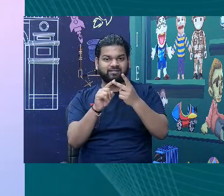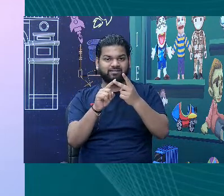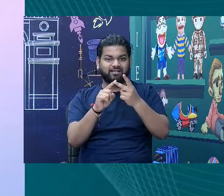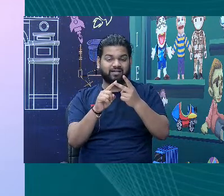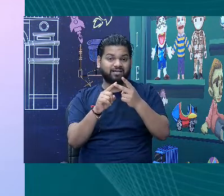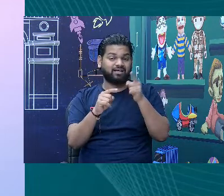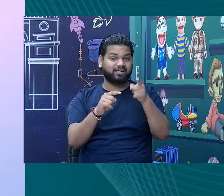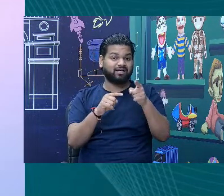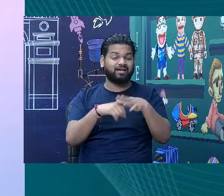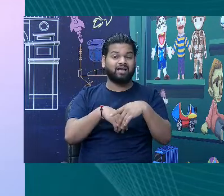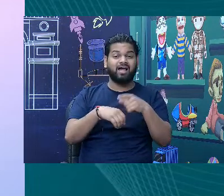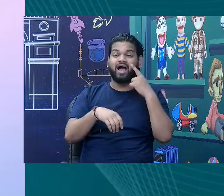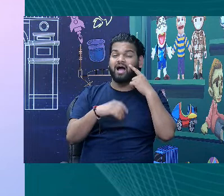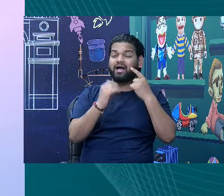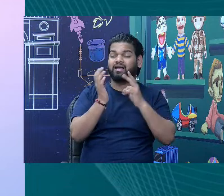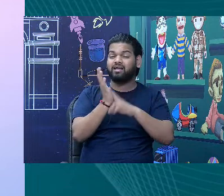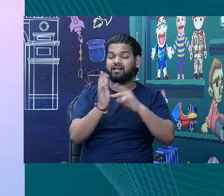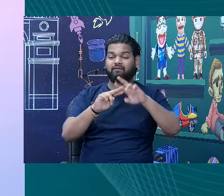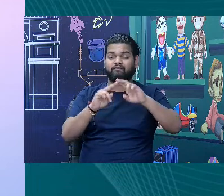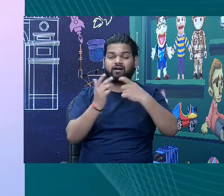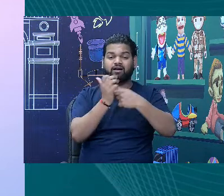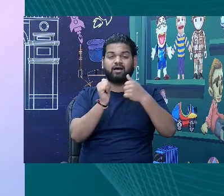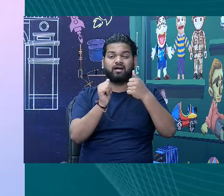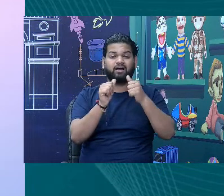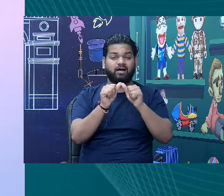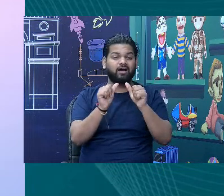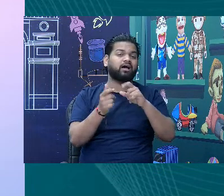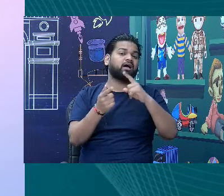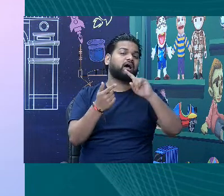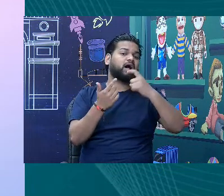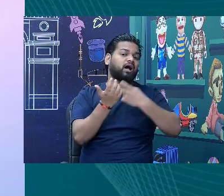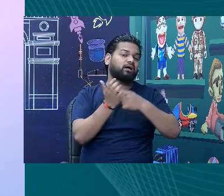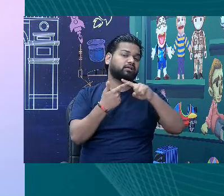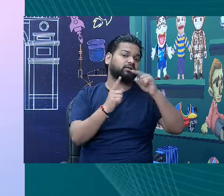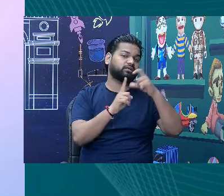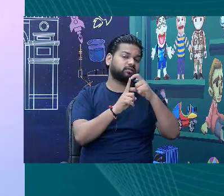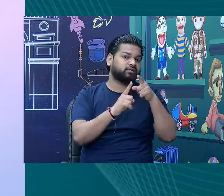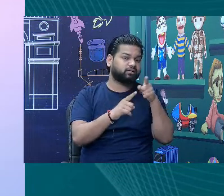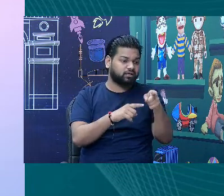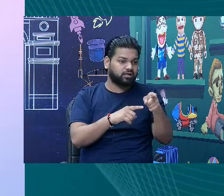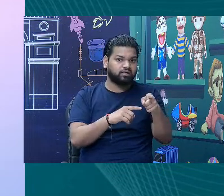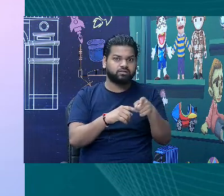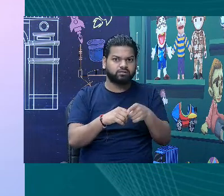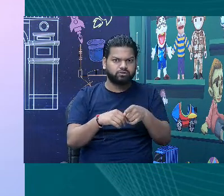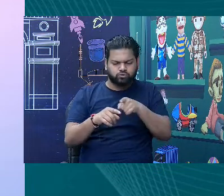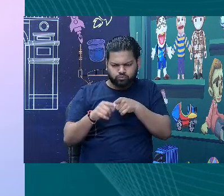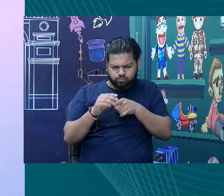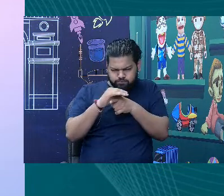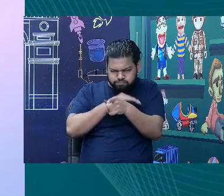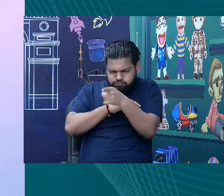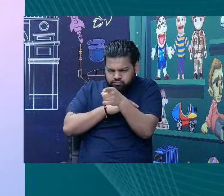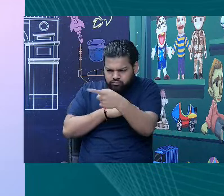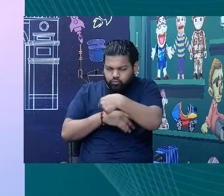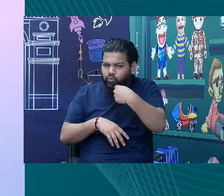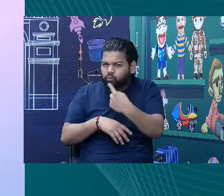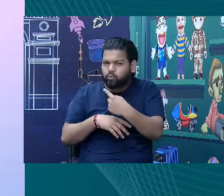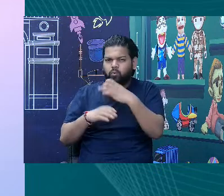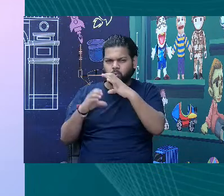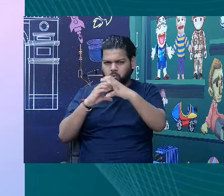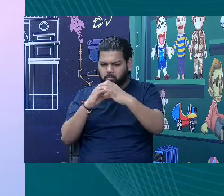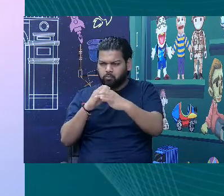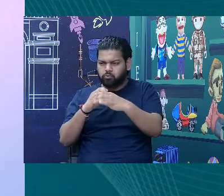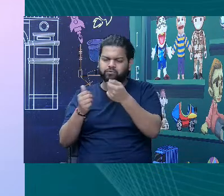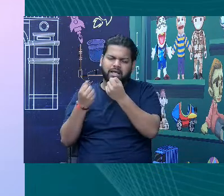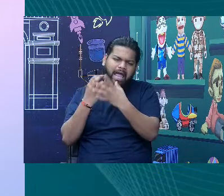his glasses and read for him. There is a speech synthesizer, then there is a peripheral box at the, you know,